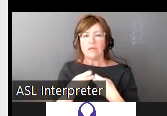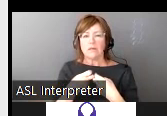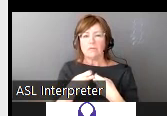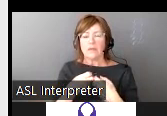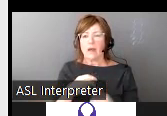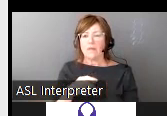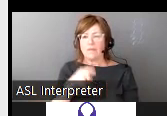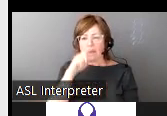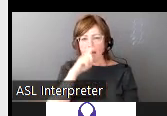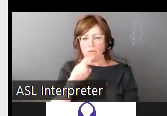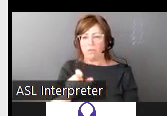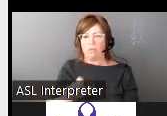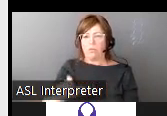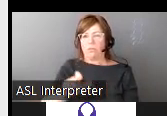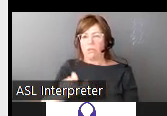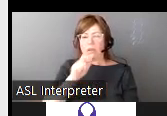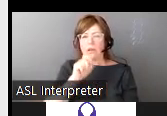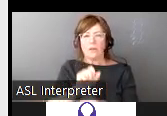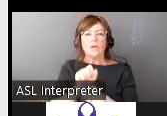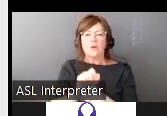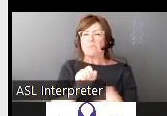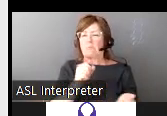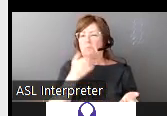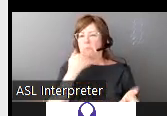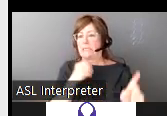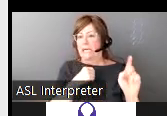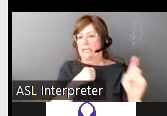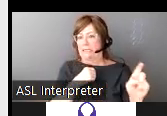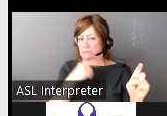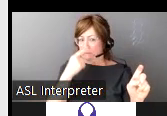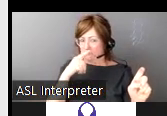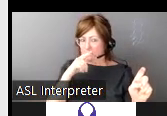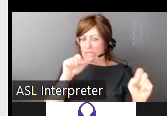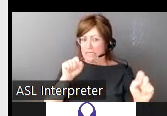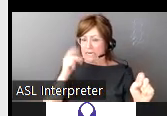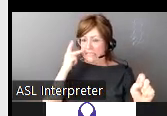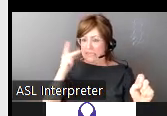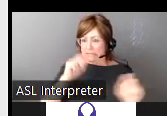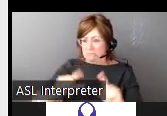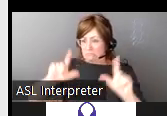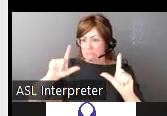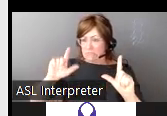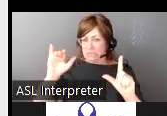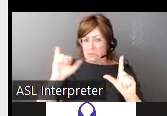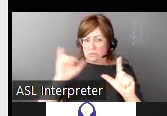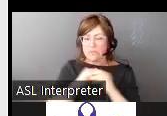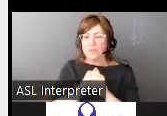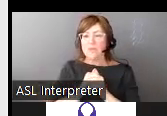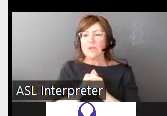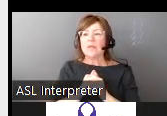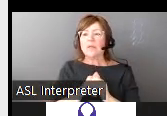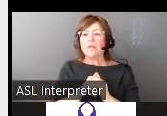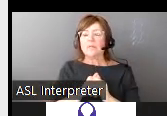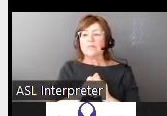mouse. So we'll just do it this way. Is it okay? Can you see the screen this way as well?